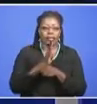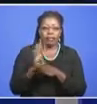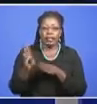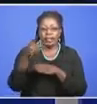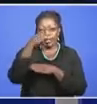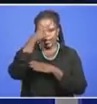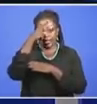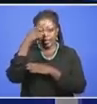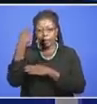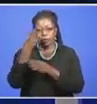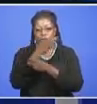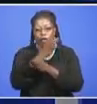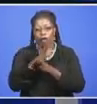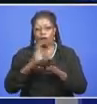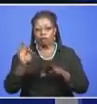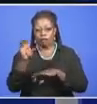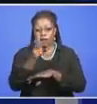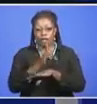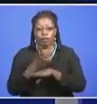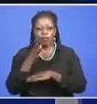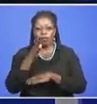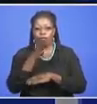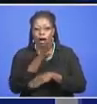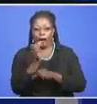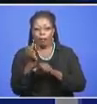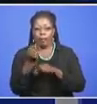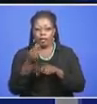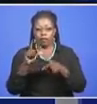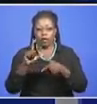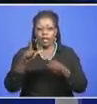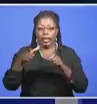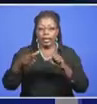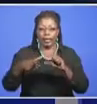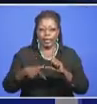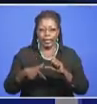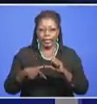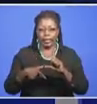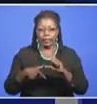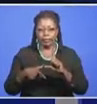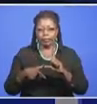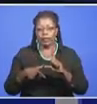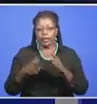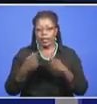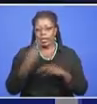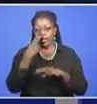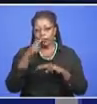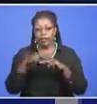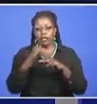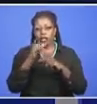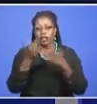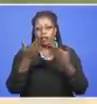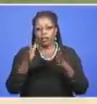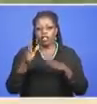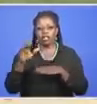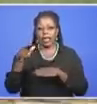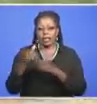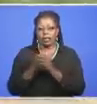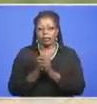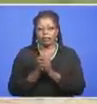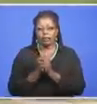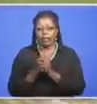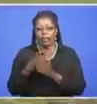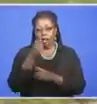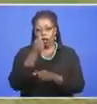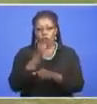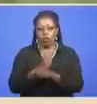far for the Freedom Farm Baseball League. And as Charles Fisher tells us, the fun isn't over just yet. They have been working